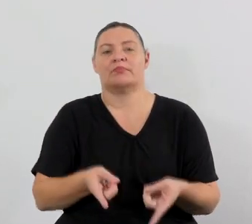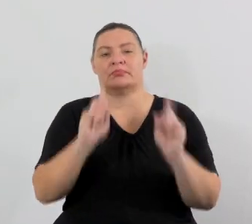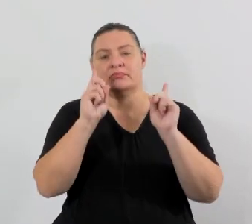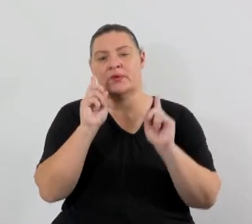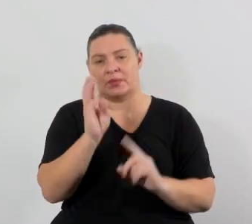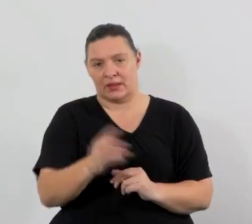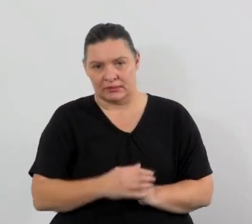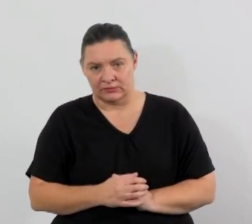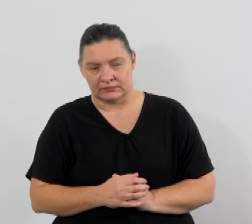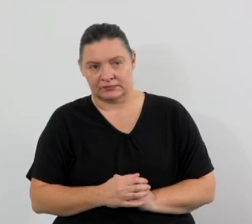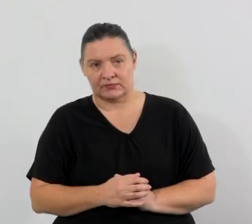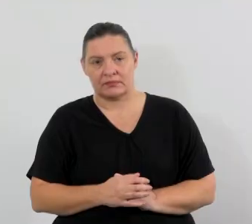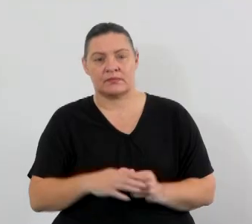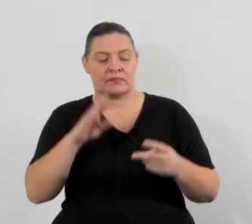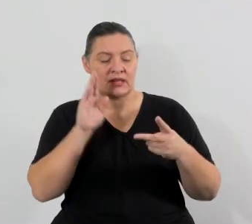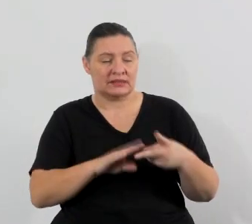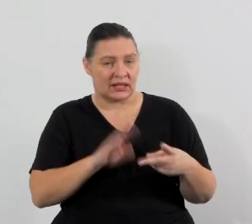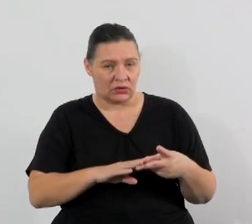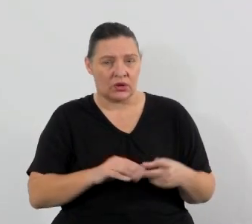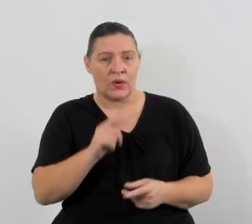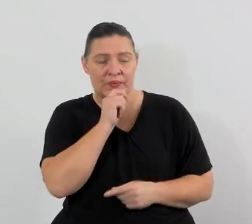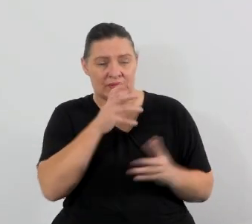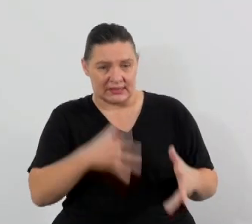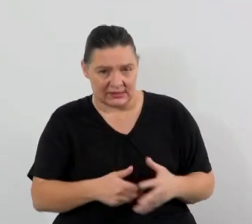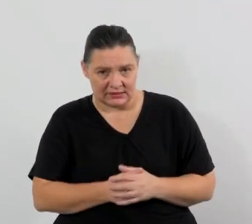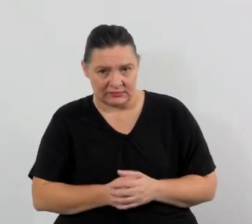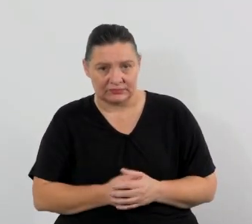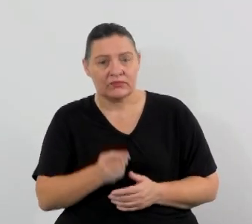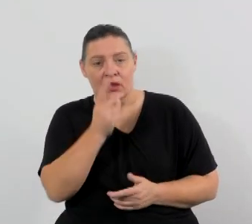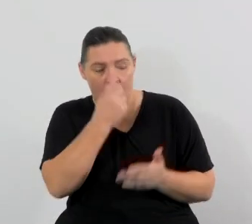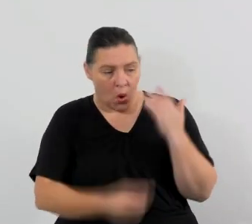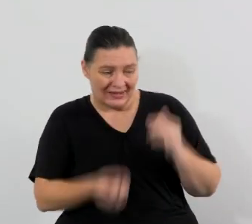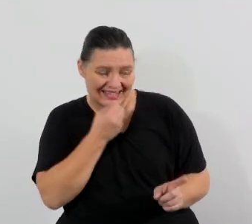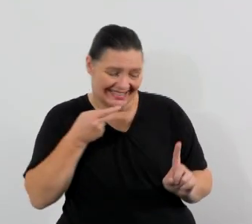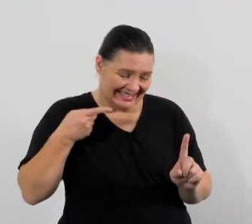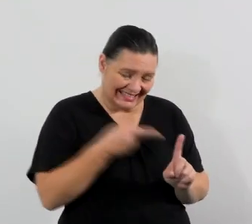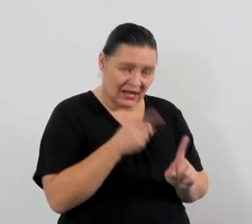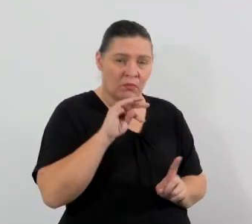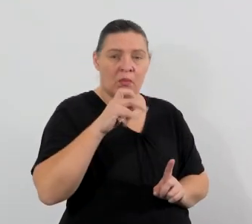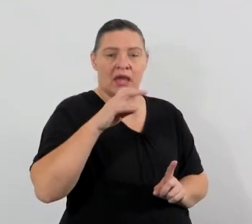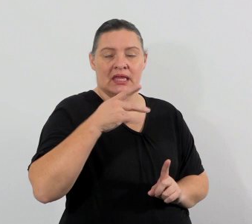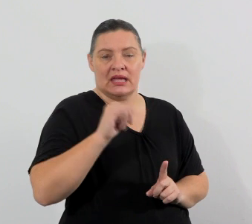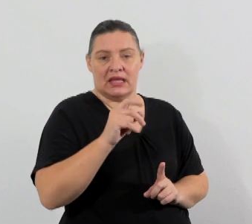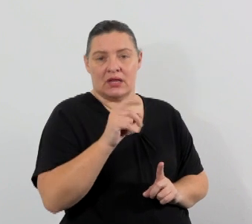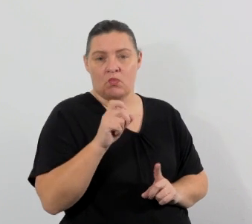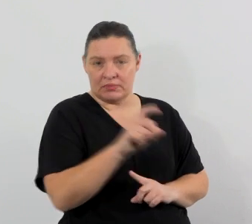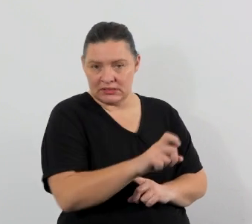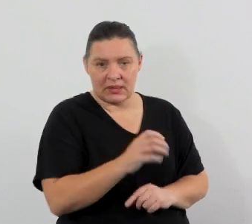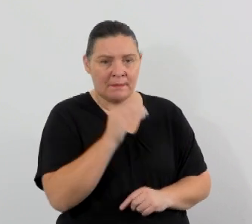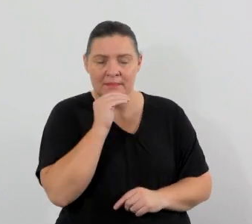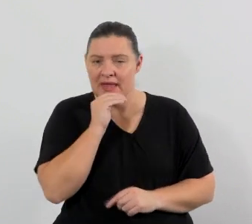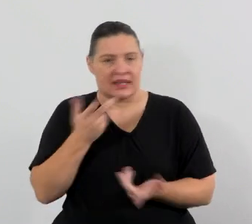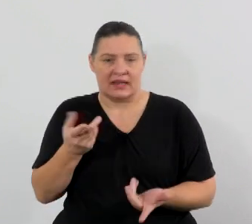be endangered. Secondary consumers that eat only these worms, which are Mopani worms,